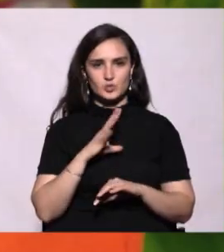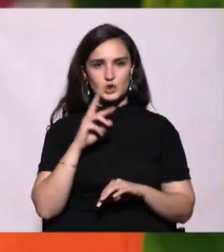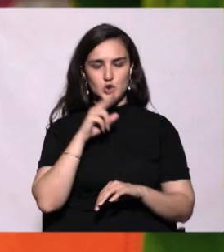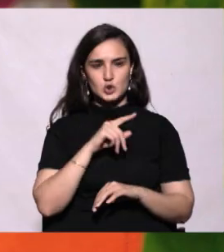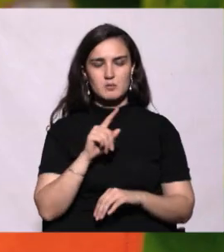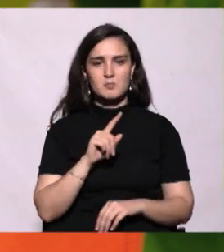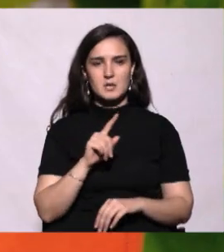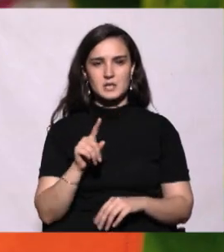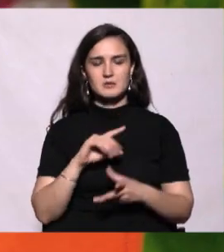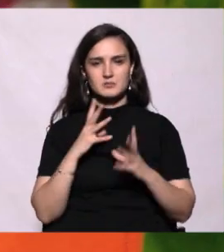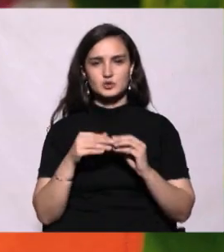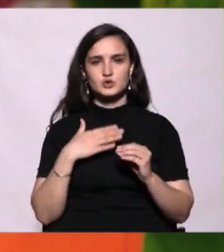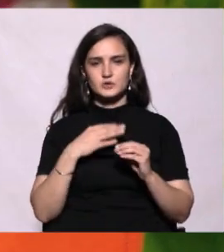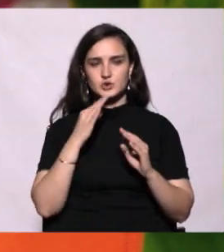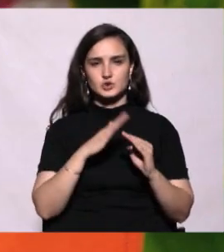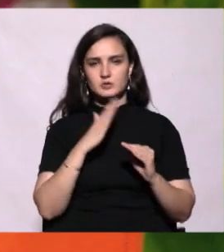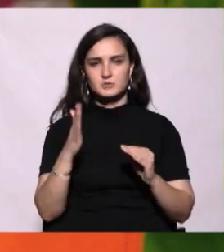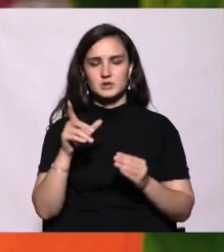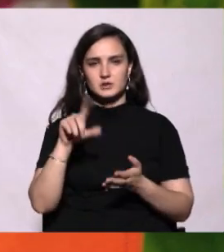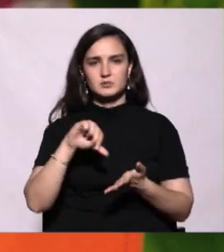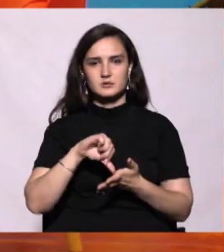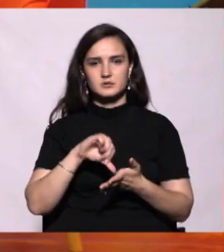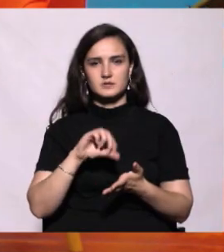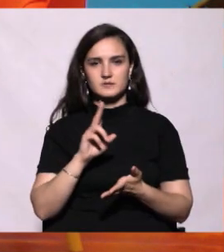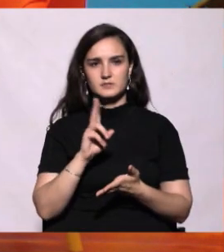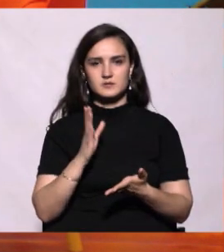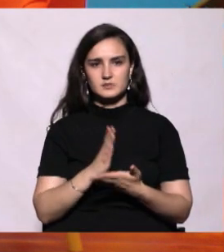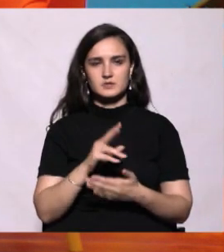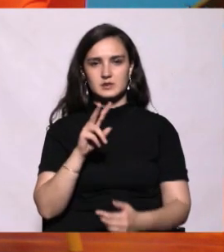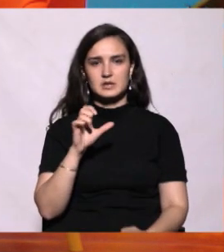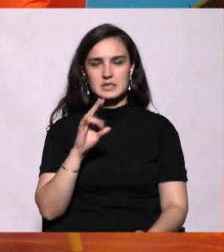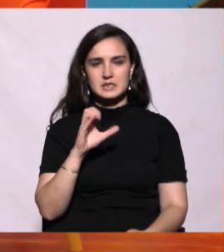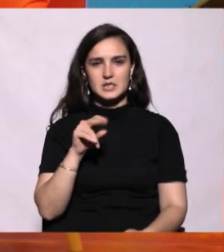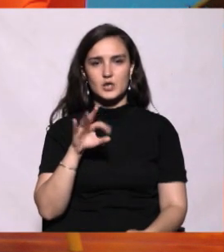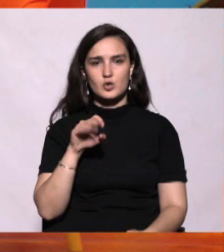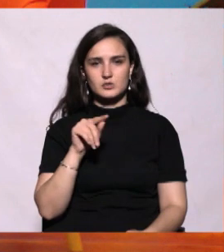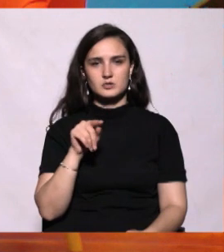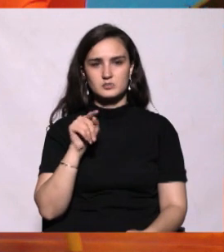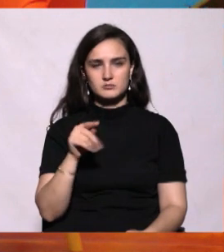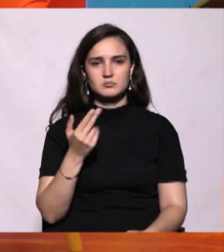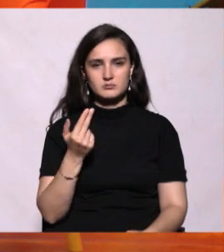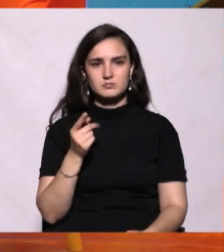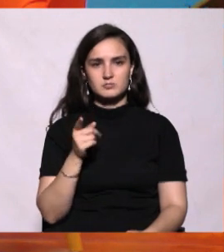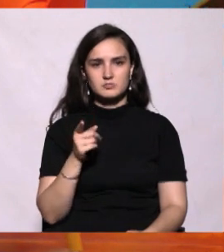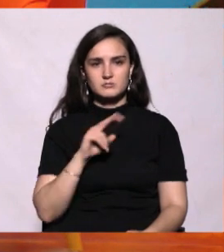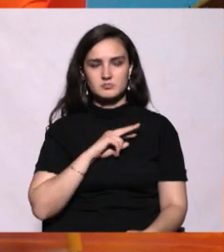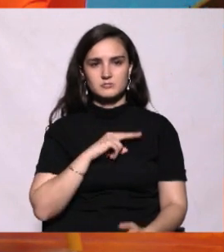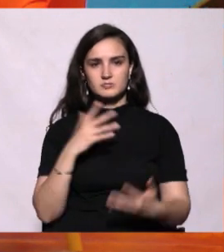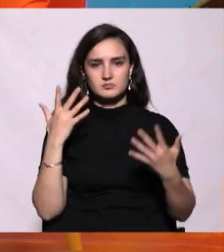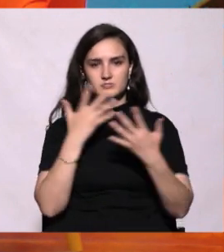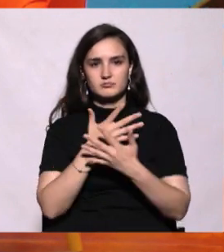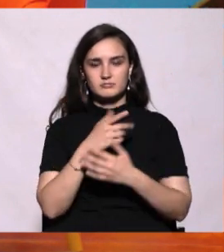but actually our next character, who is Lancelot, he actually falls in love